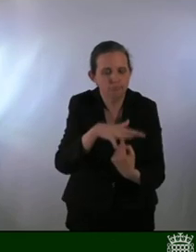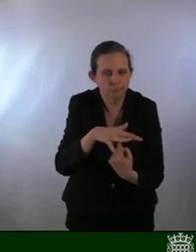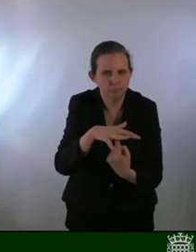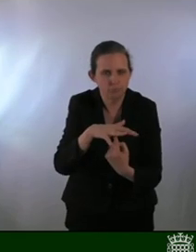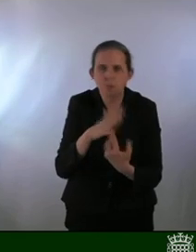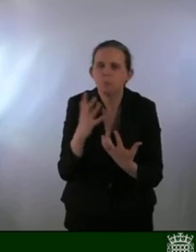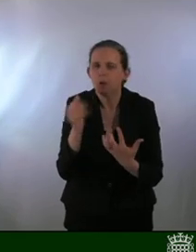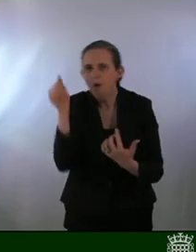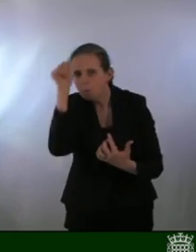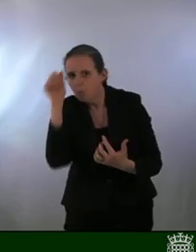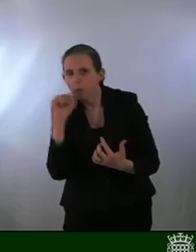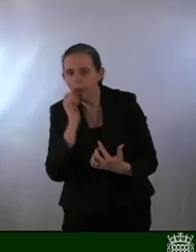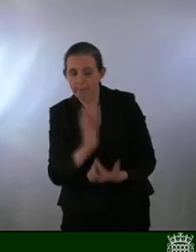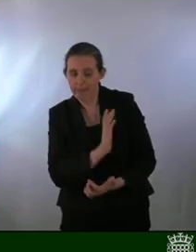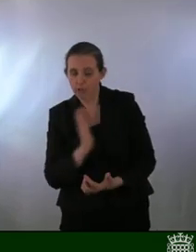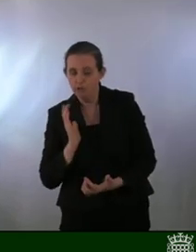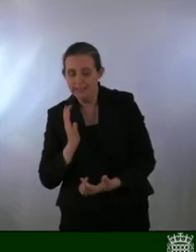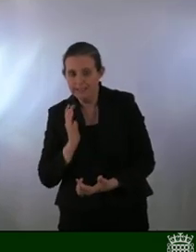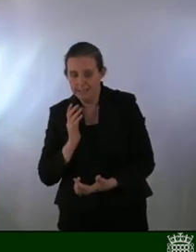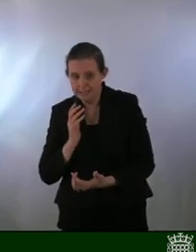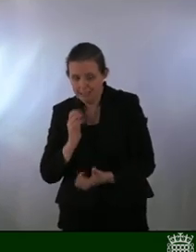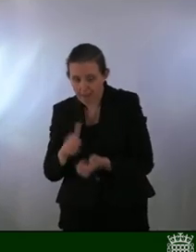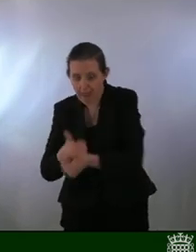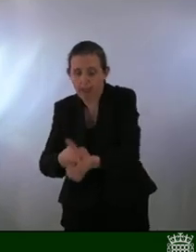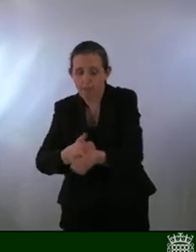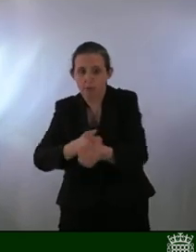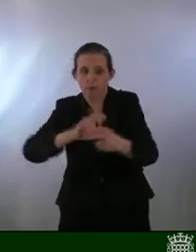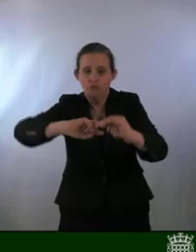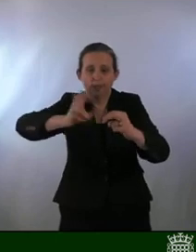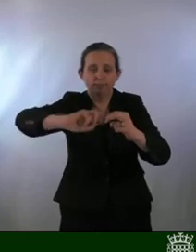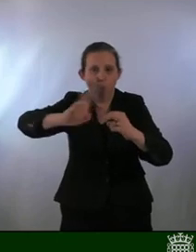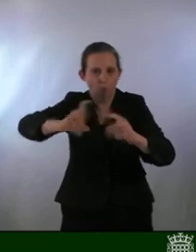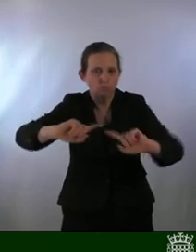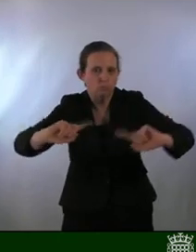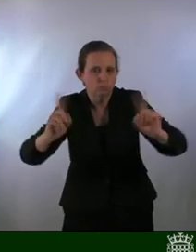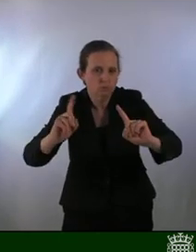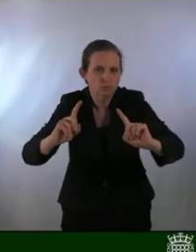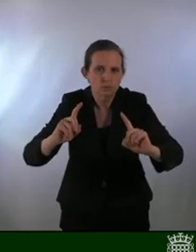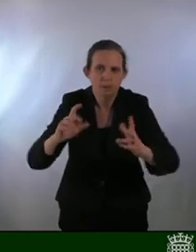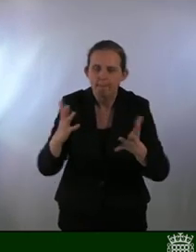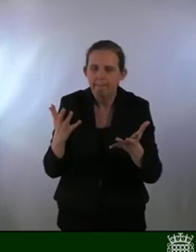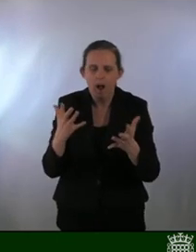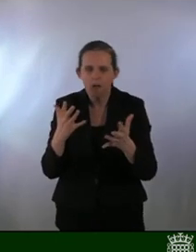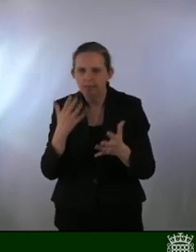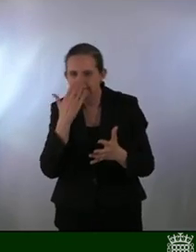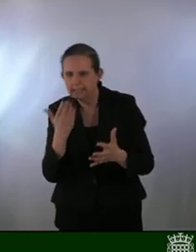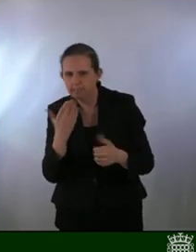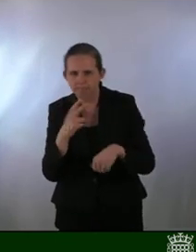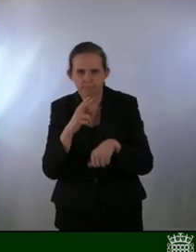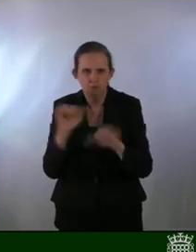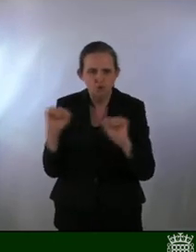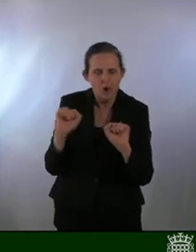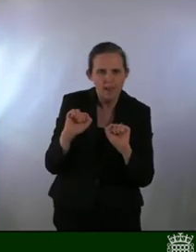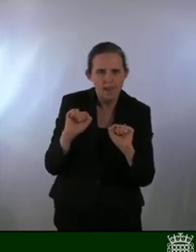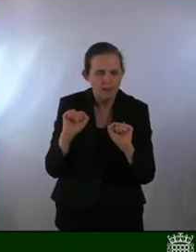be engaged for that transportation, but clinicians tell me that there's no understanding of the protocols and there's not even yet